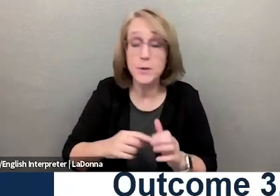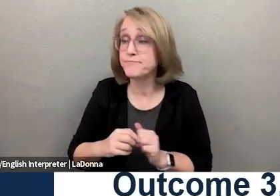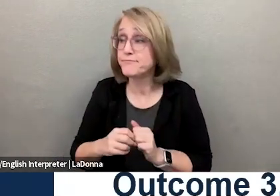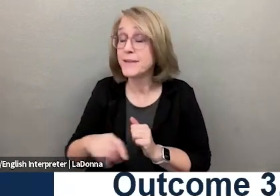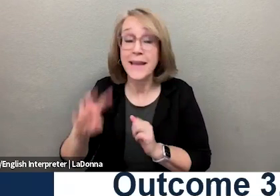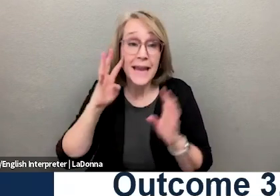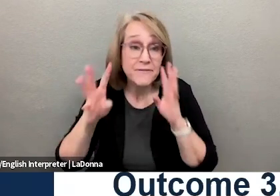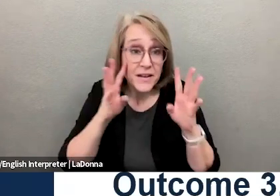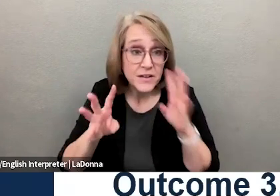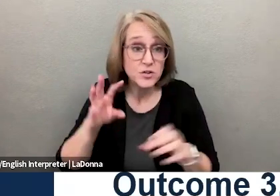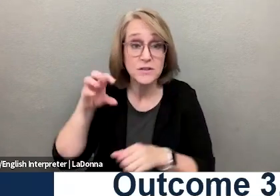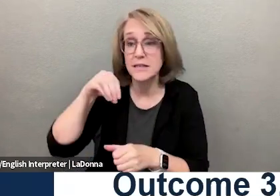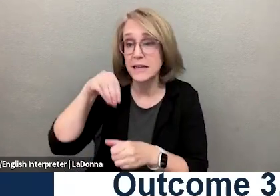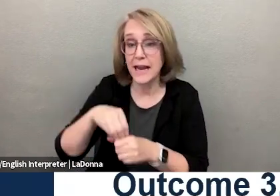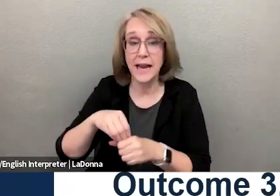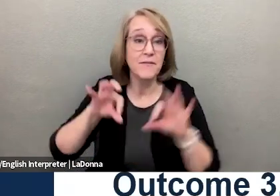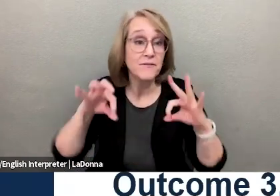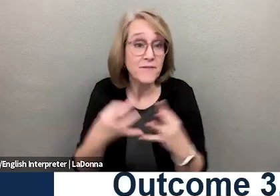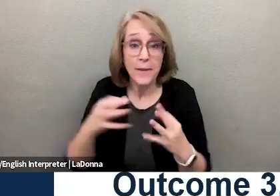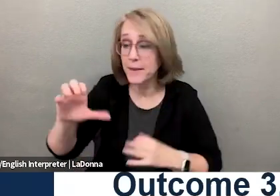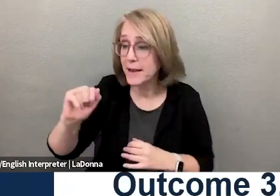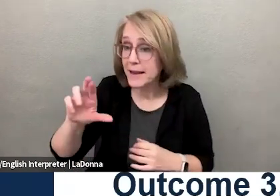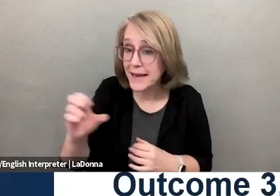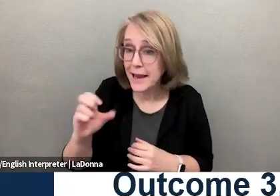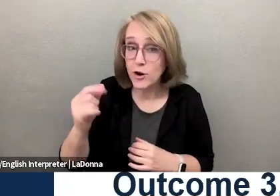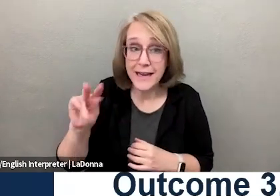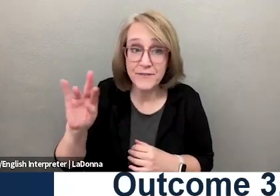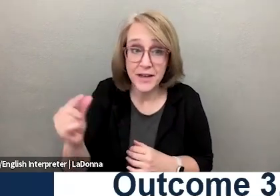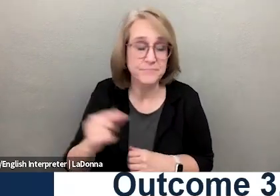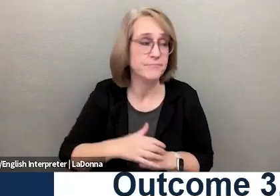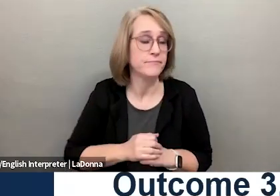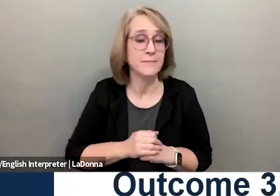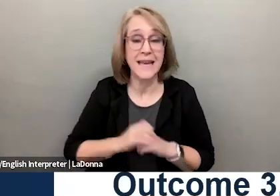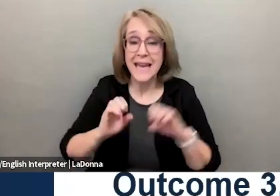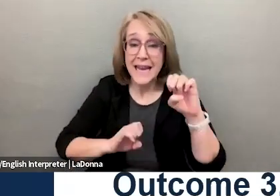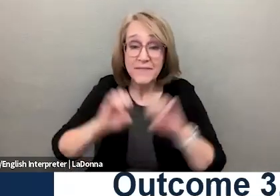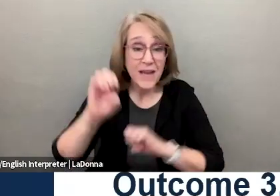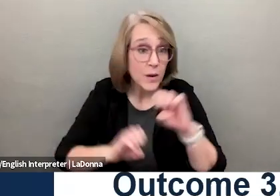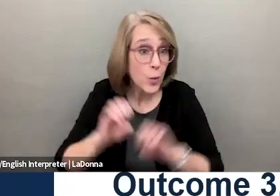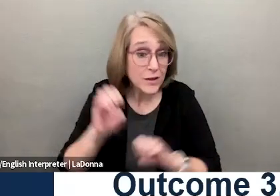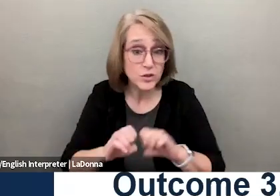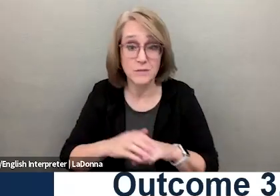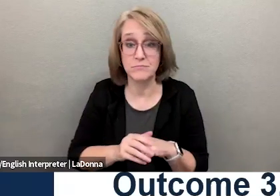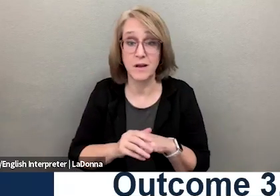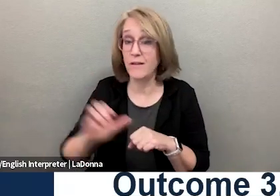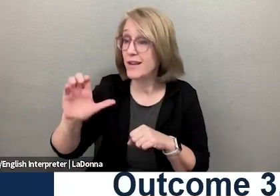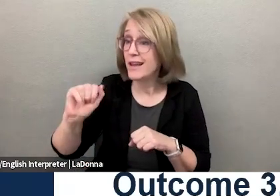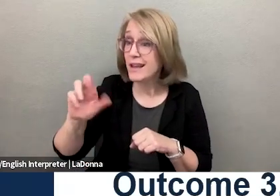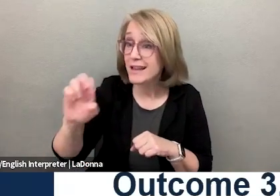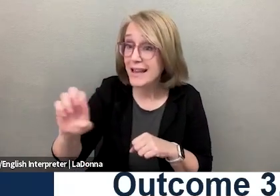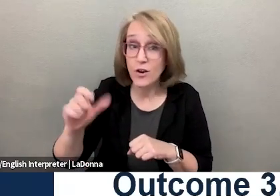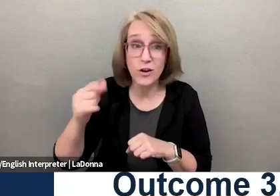at evaluation of family caregiving program, a whole range of issues that ACL invested